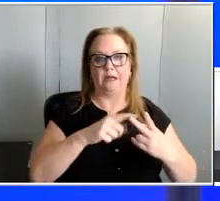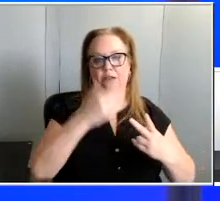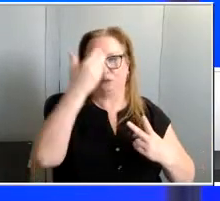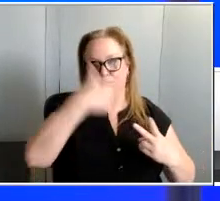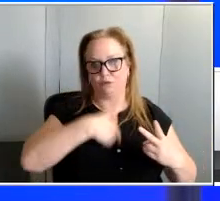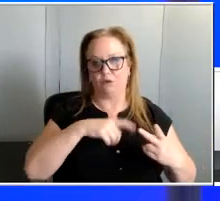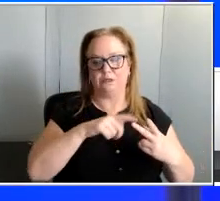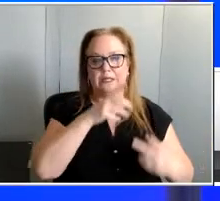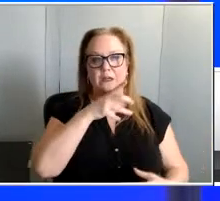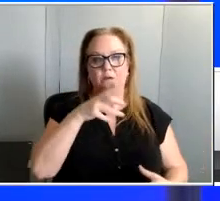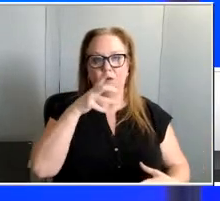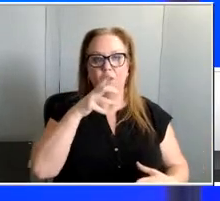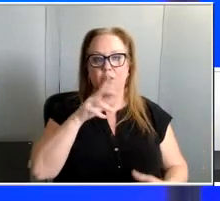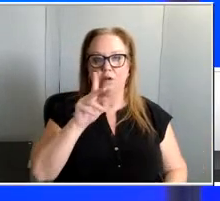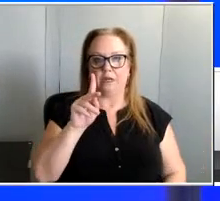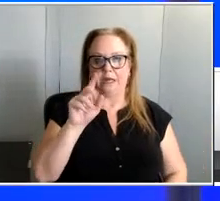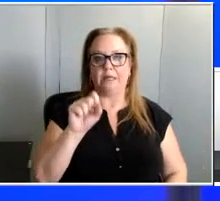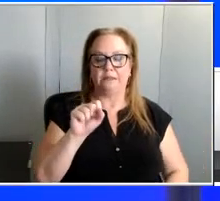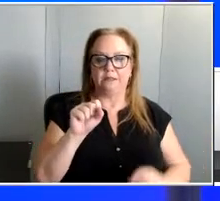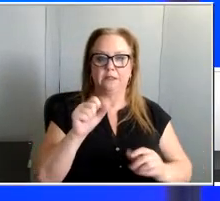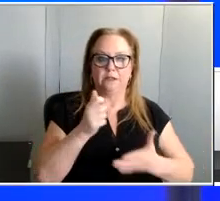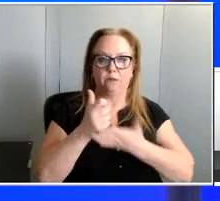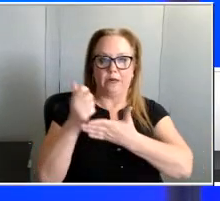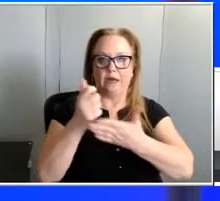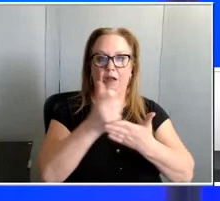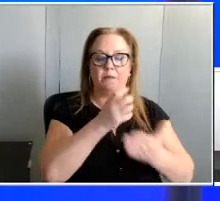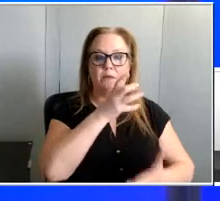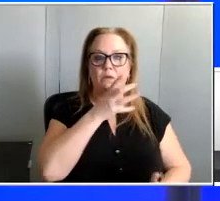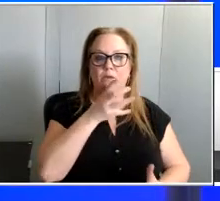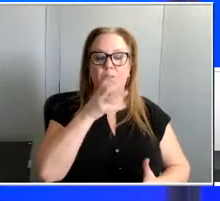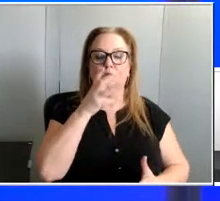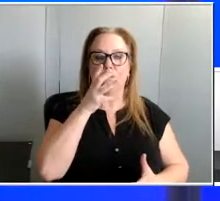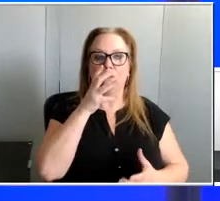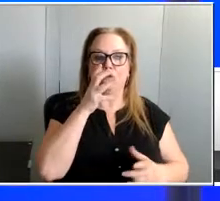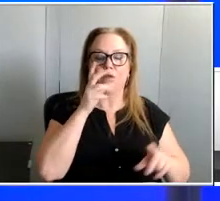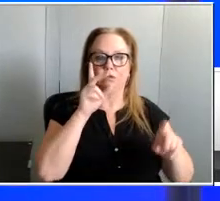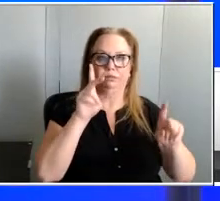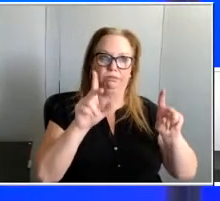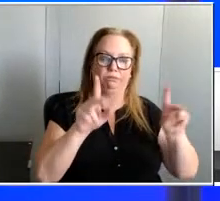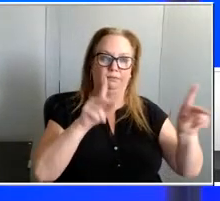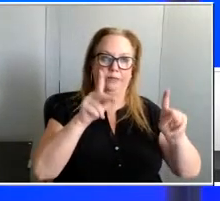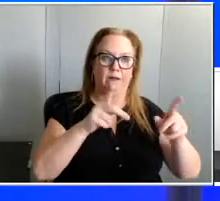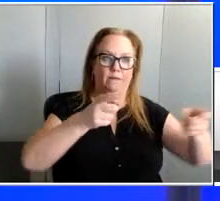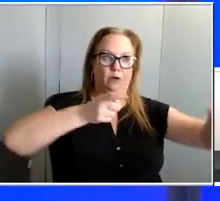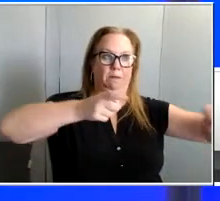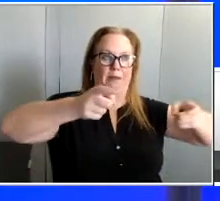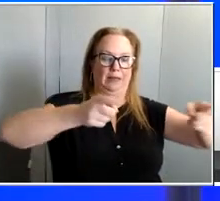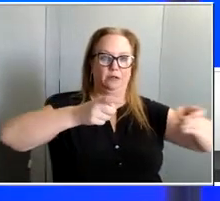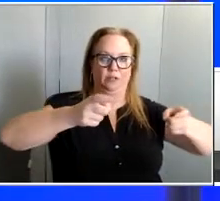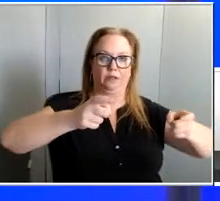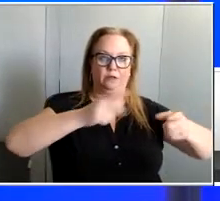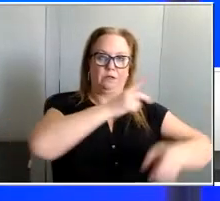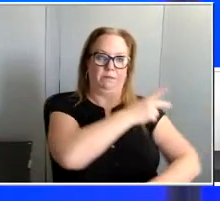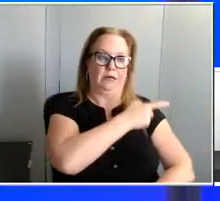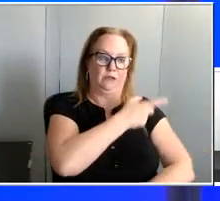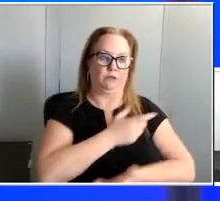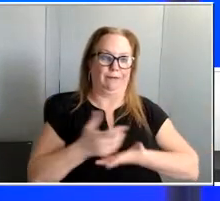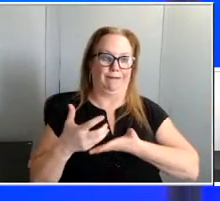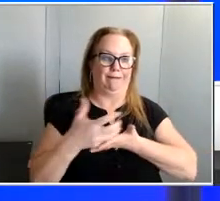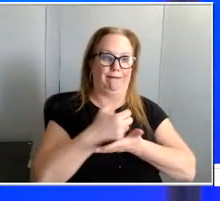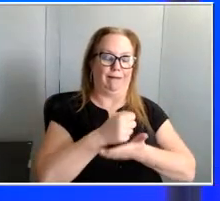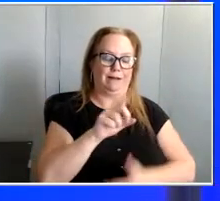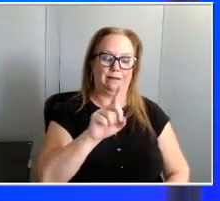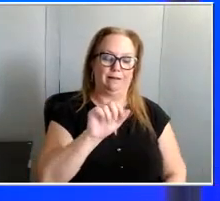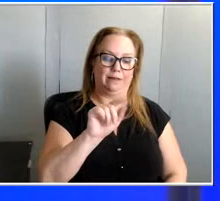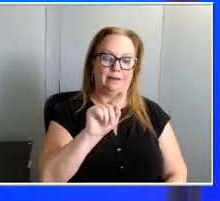and so as we went out and helped our rural practices develop their protocols for managing those patients, and we started collecting the data to look at it,